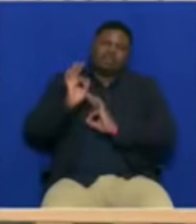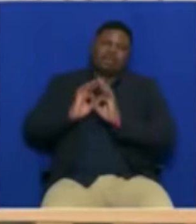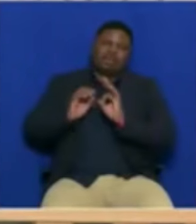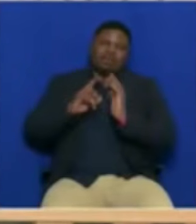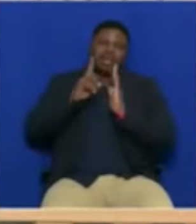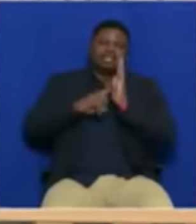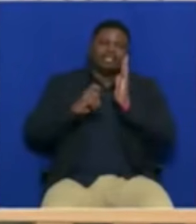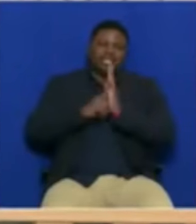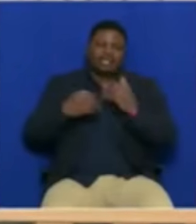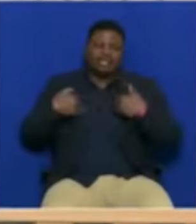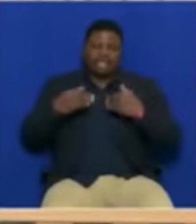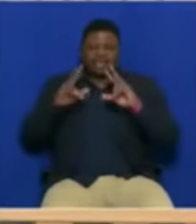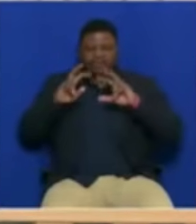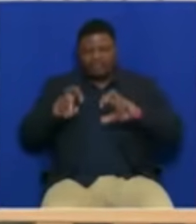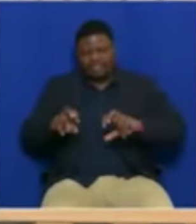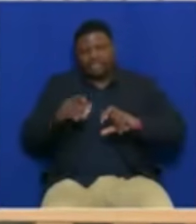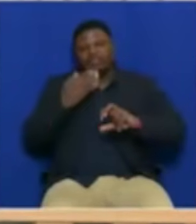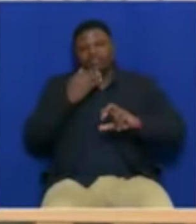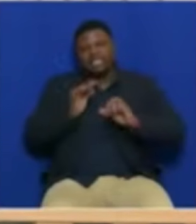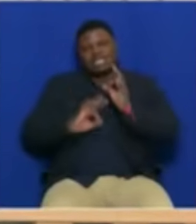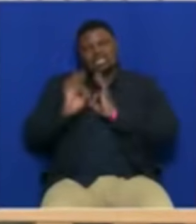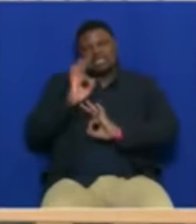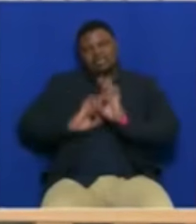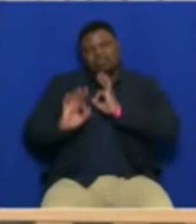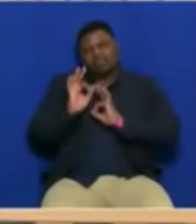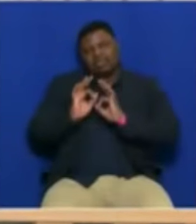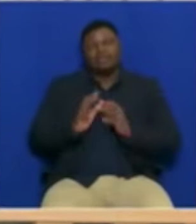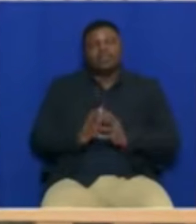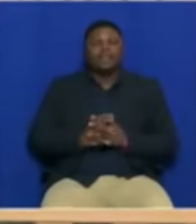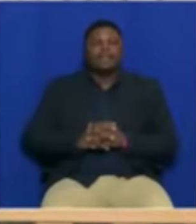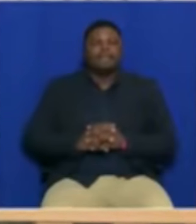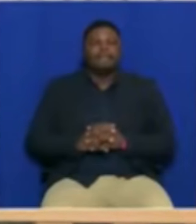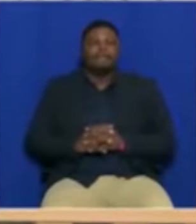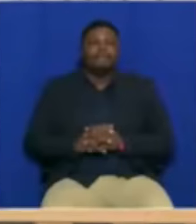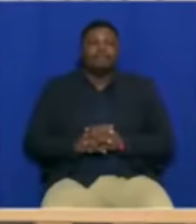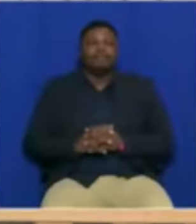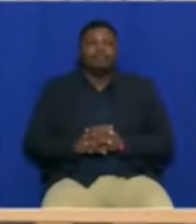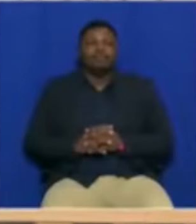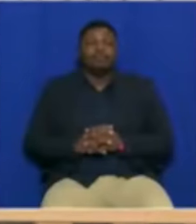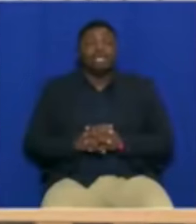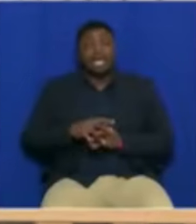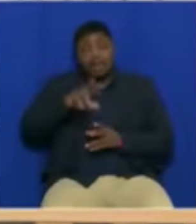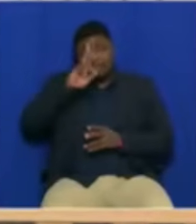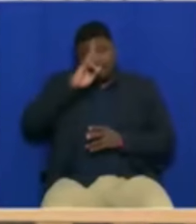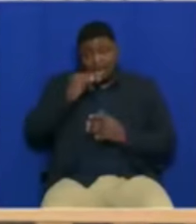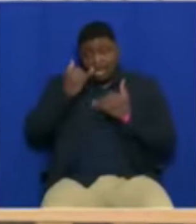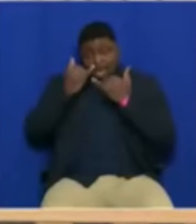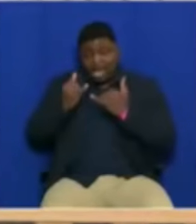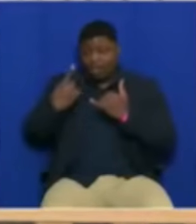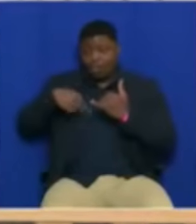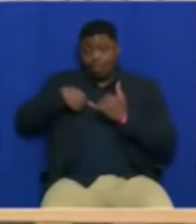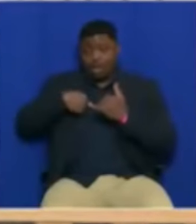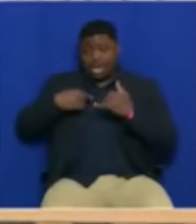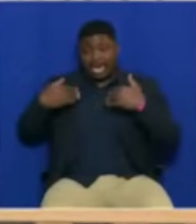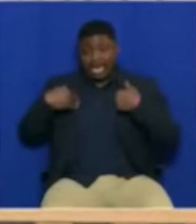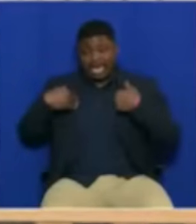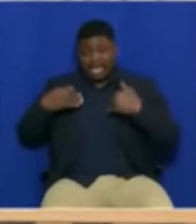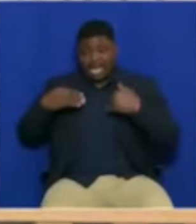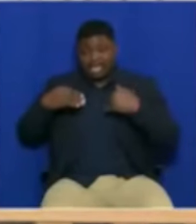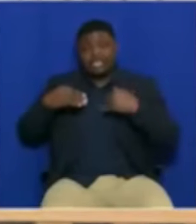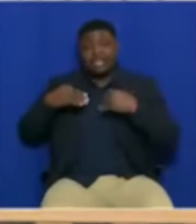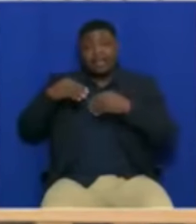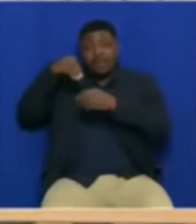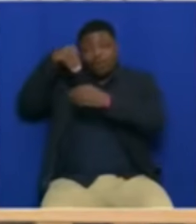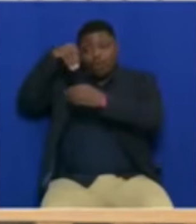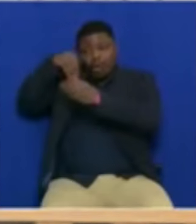you. I remember that we are not dealing with who did what and when. We're just looking at